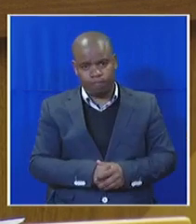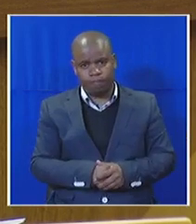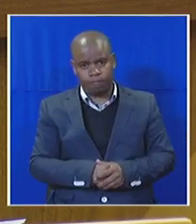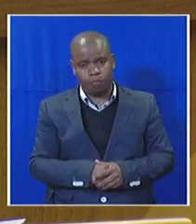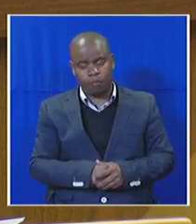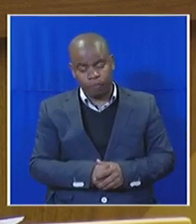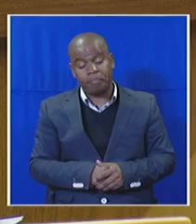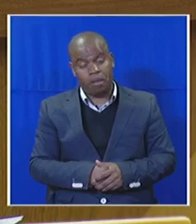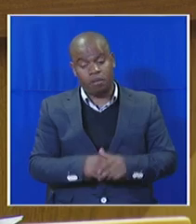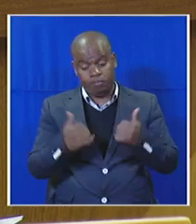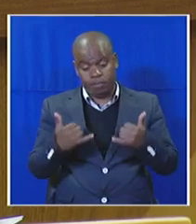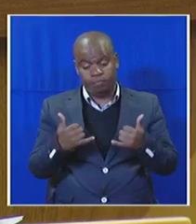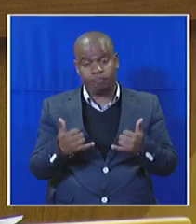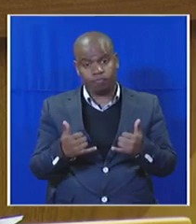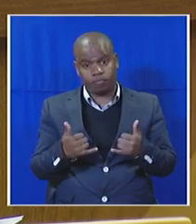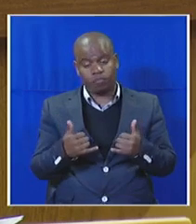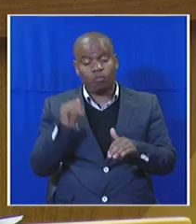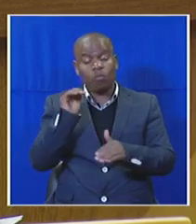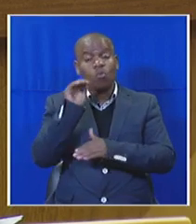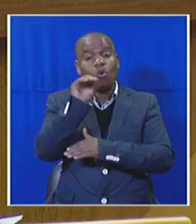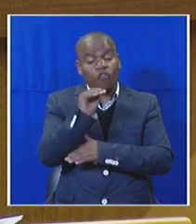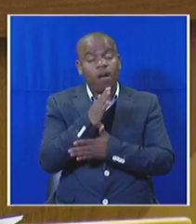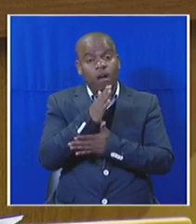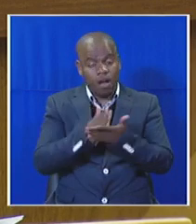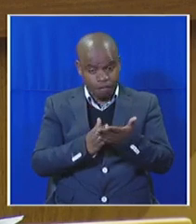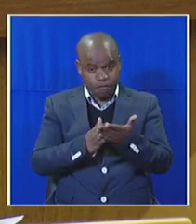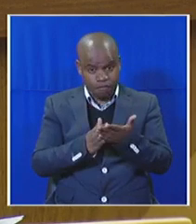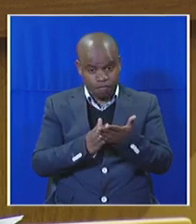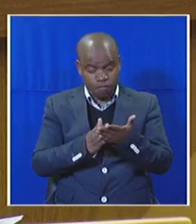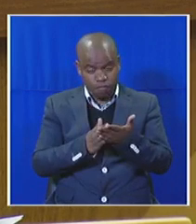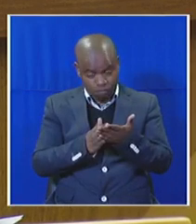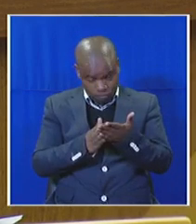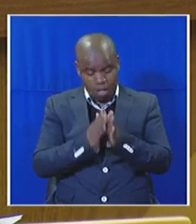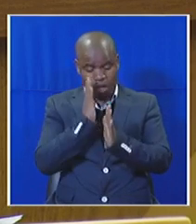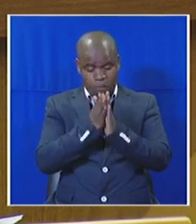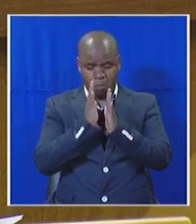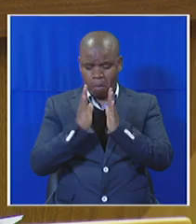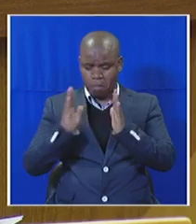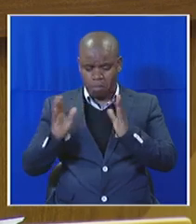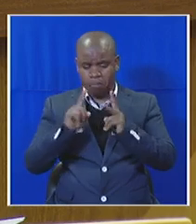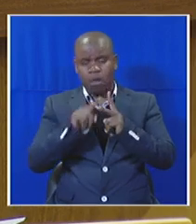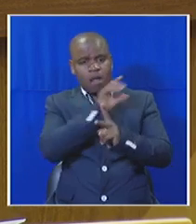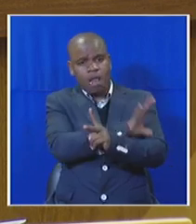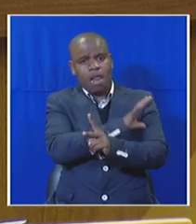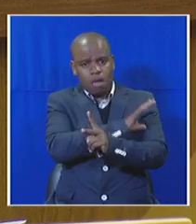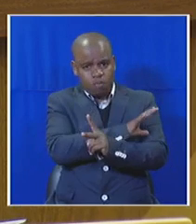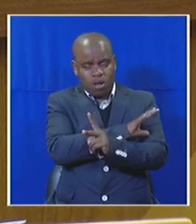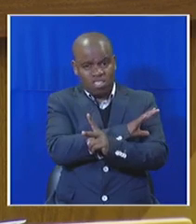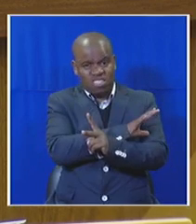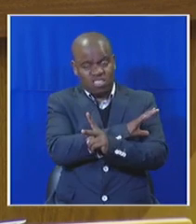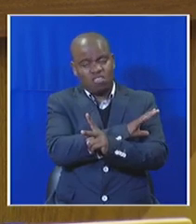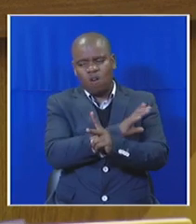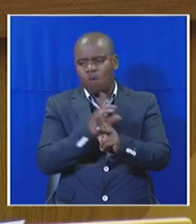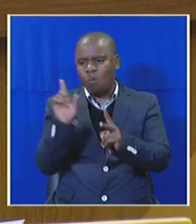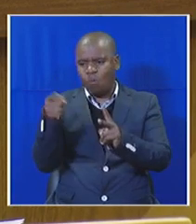Over half of all libraries and clinics across Johannesburg's